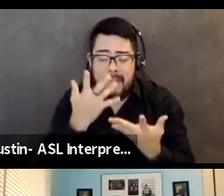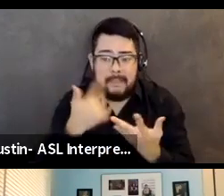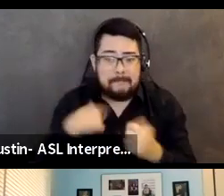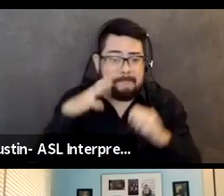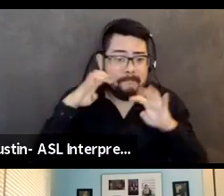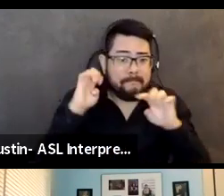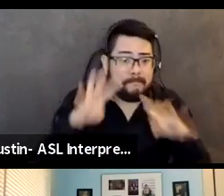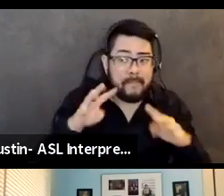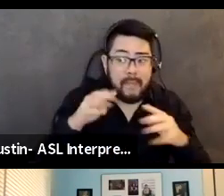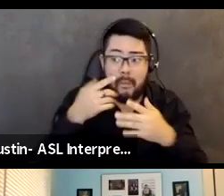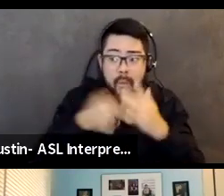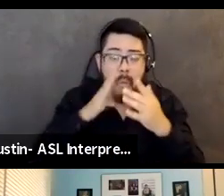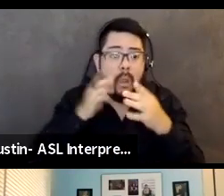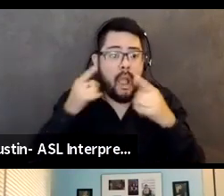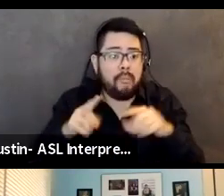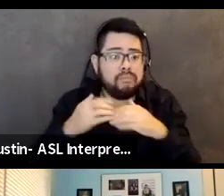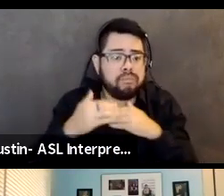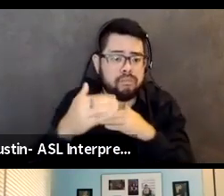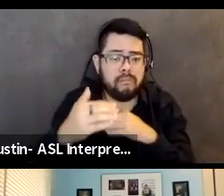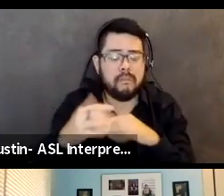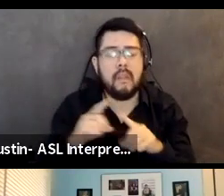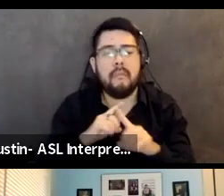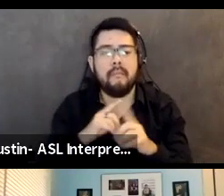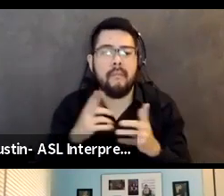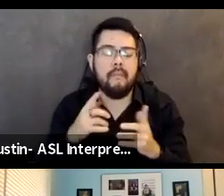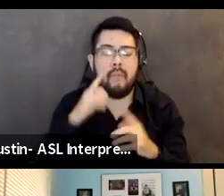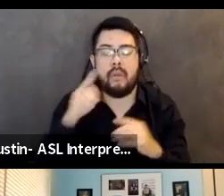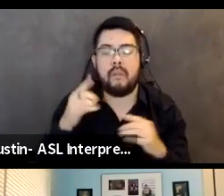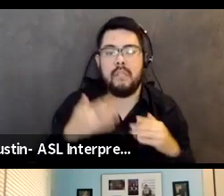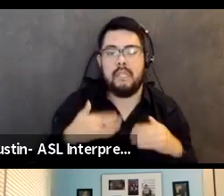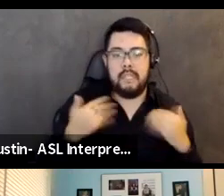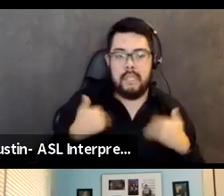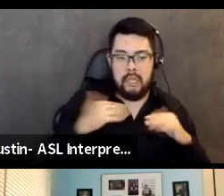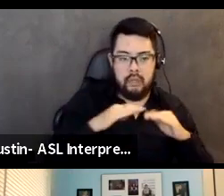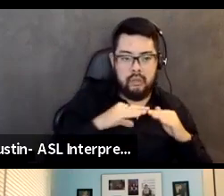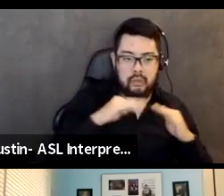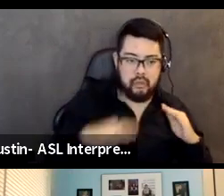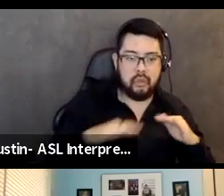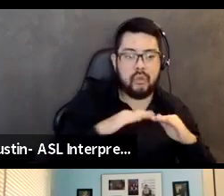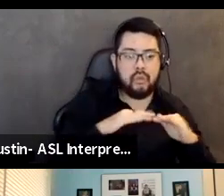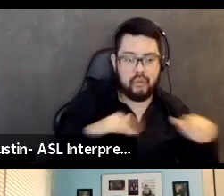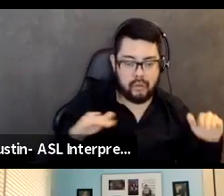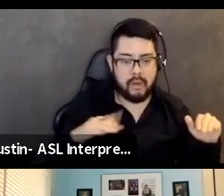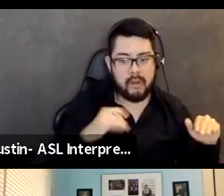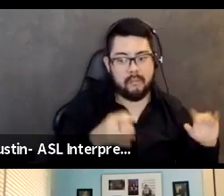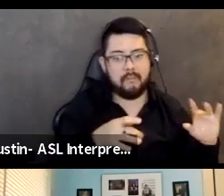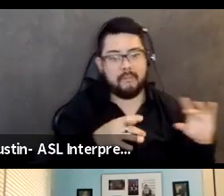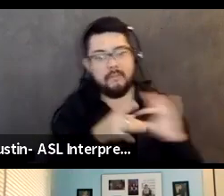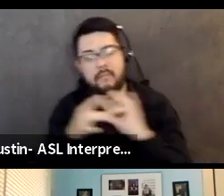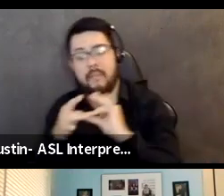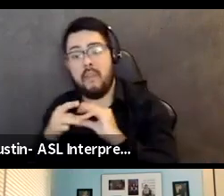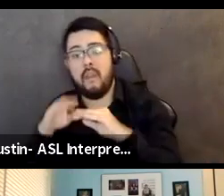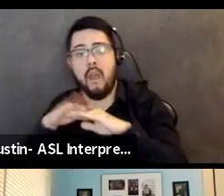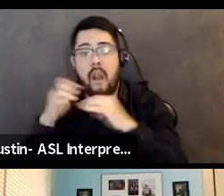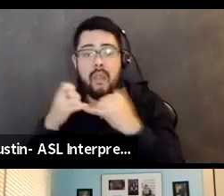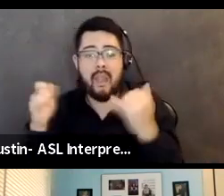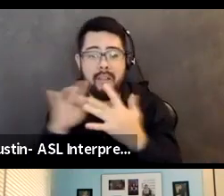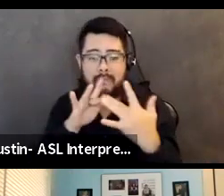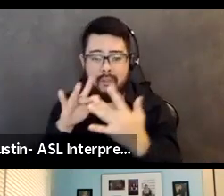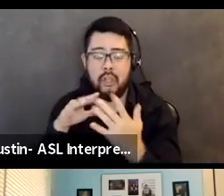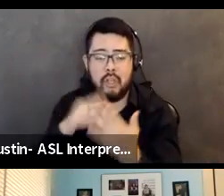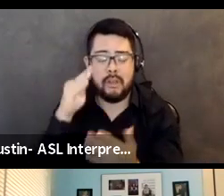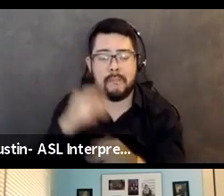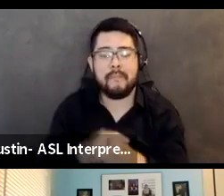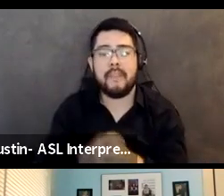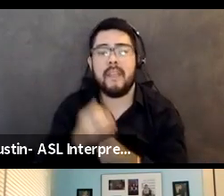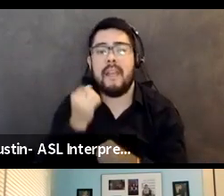again what the what we don't know about young children uh and virtual learning is uh the latino policy